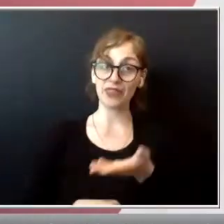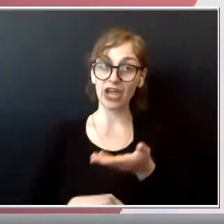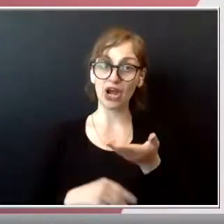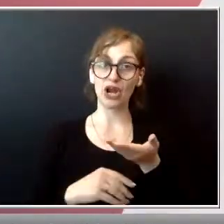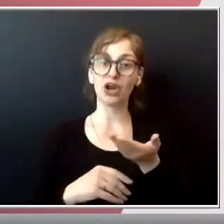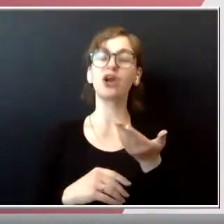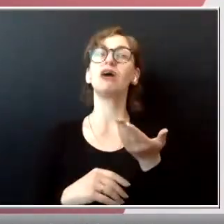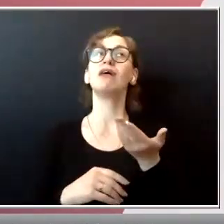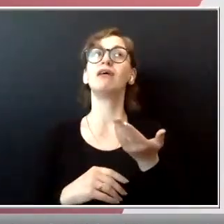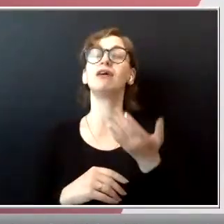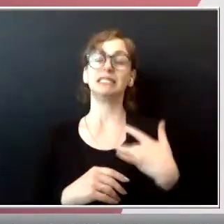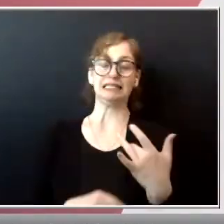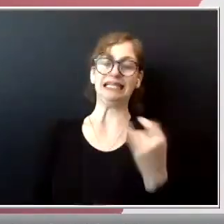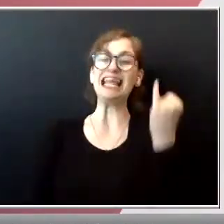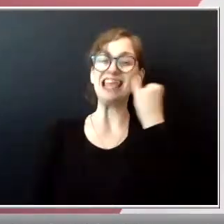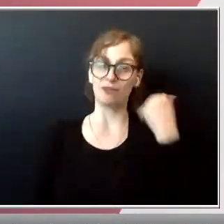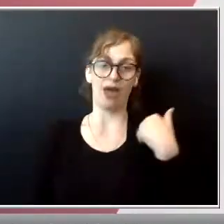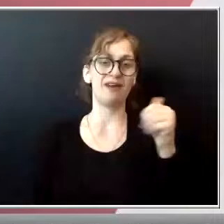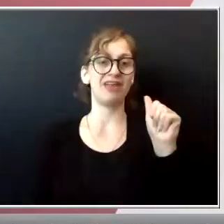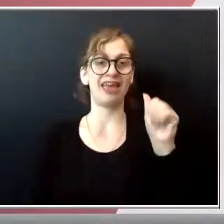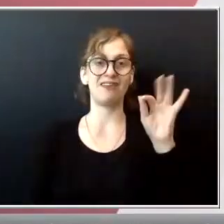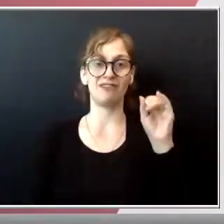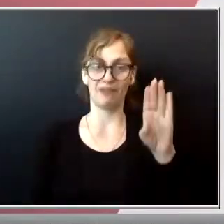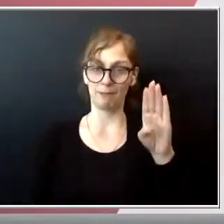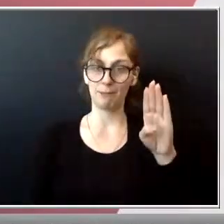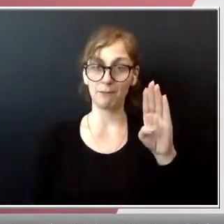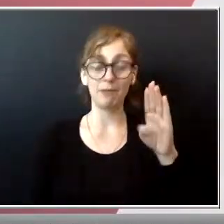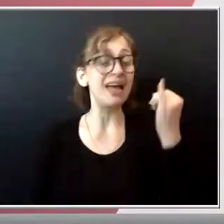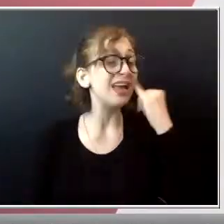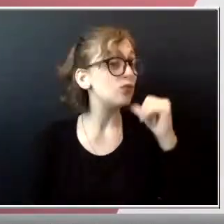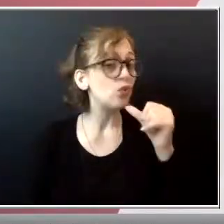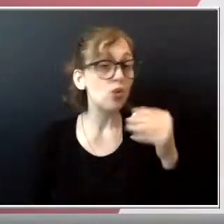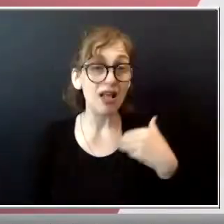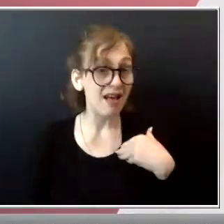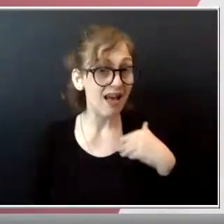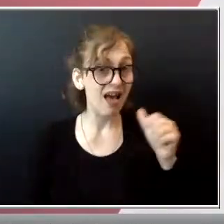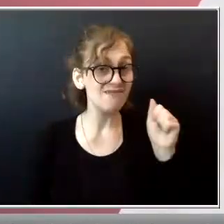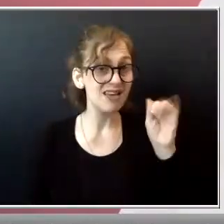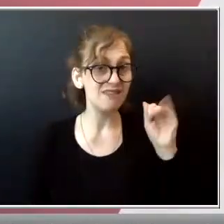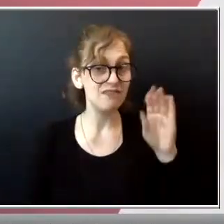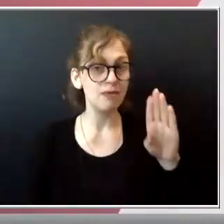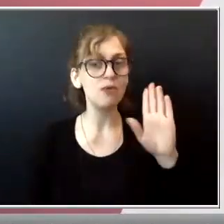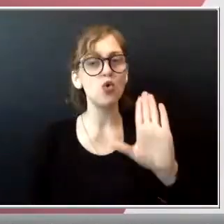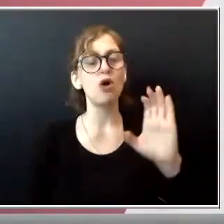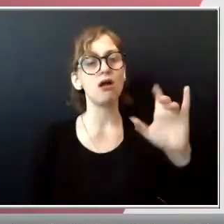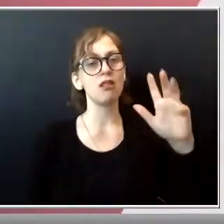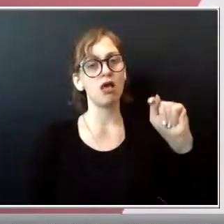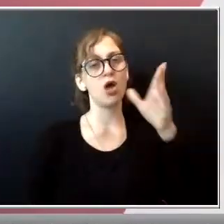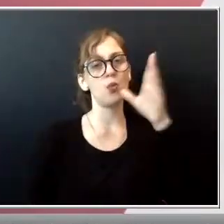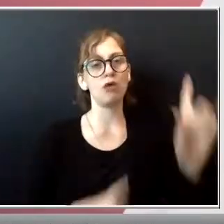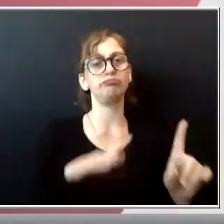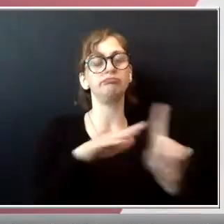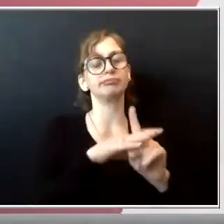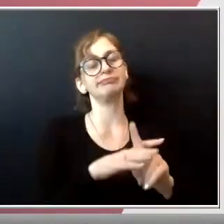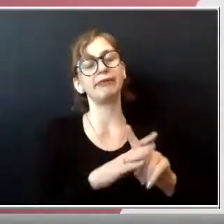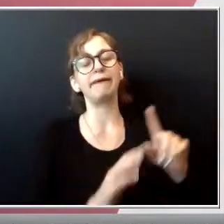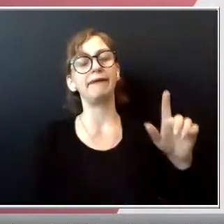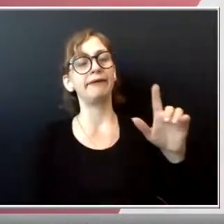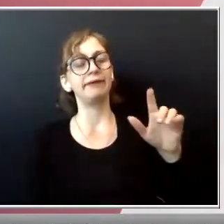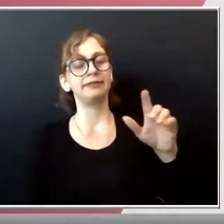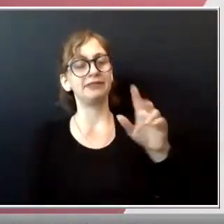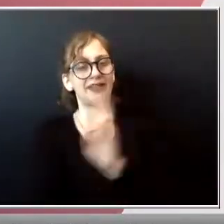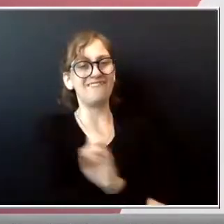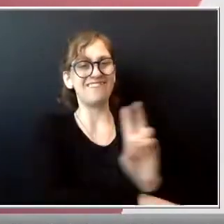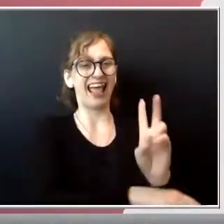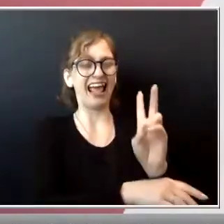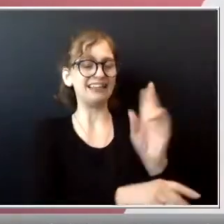you do not have AFib, that's not the location where you have blood clots. The location of blood clots would be in the legs or the veins of the legs. And Watchman procedure